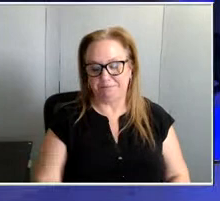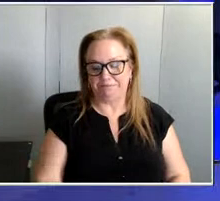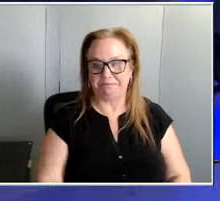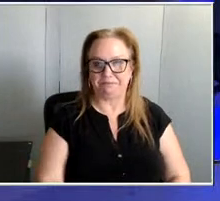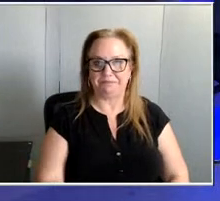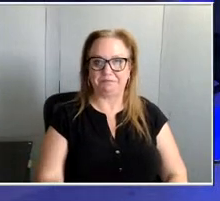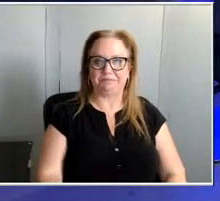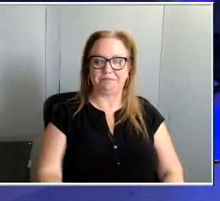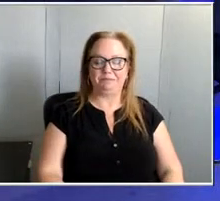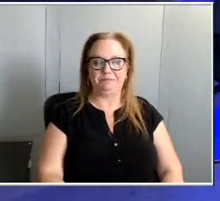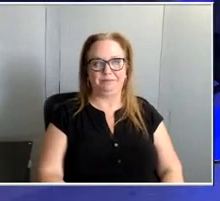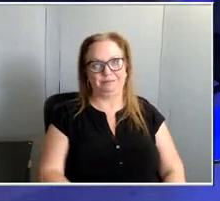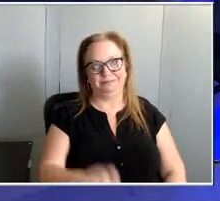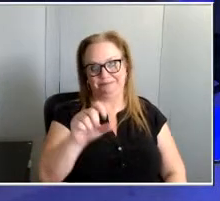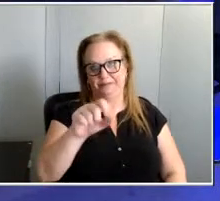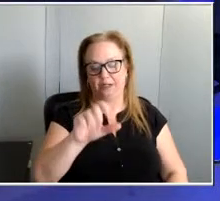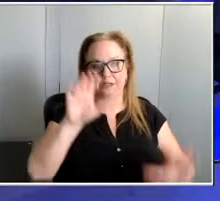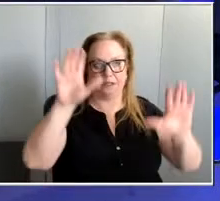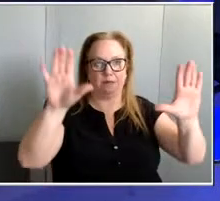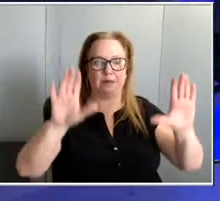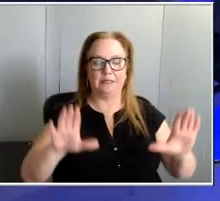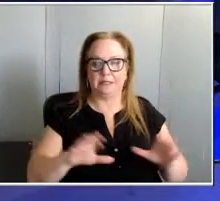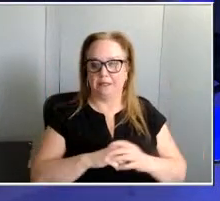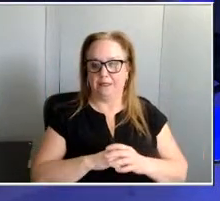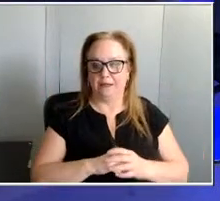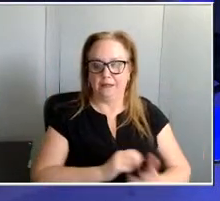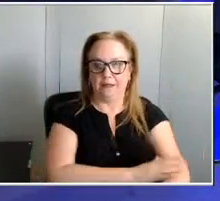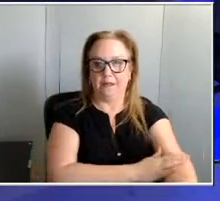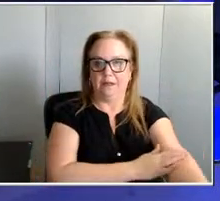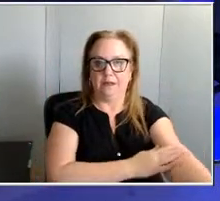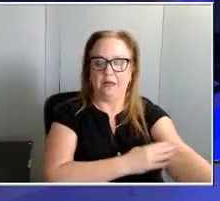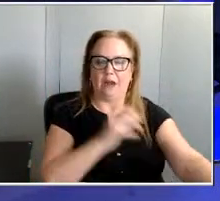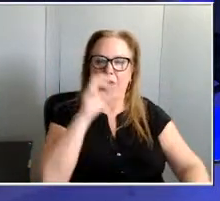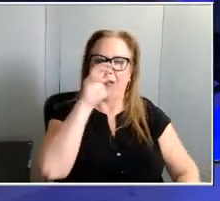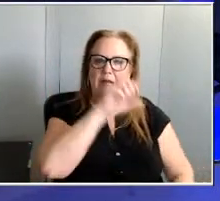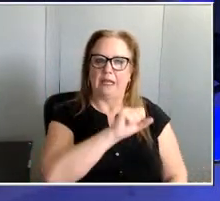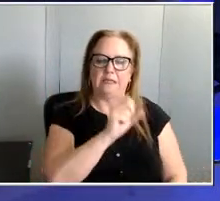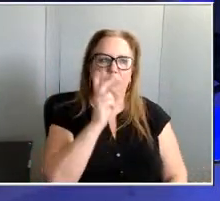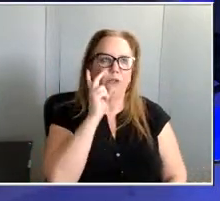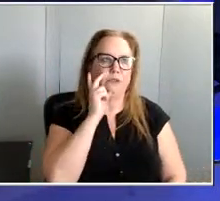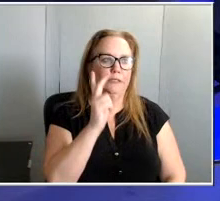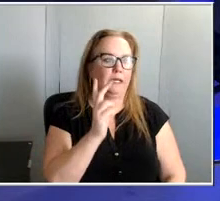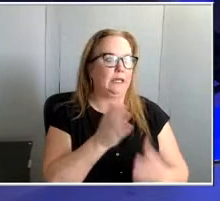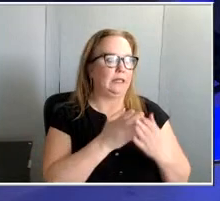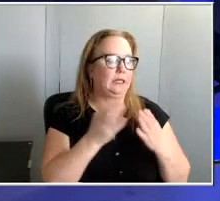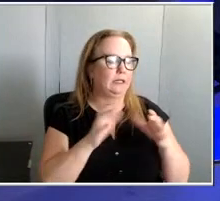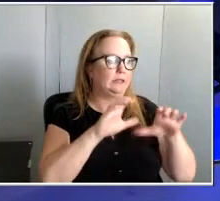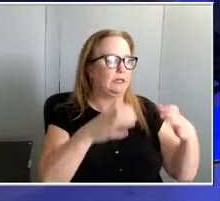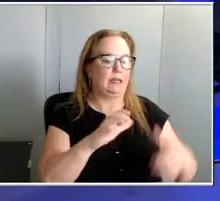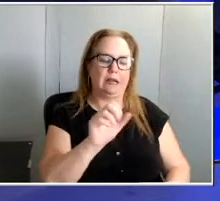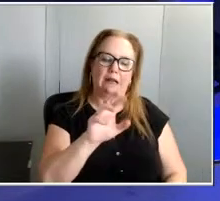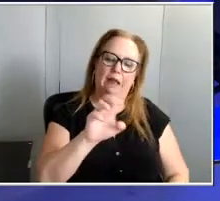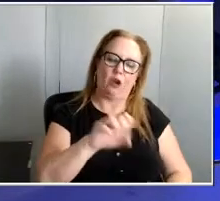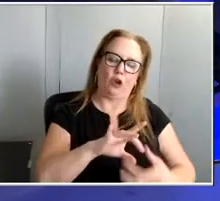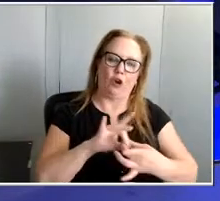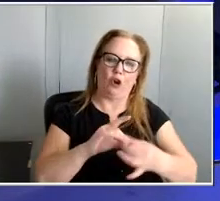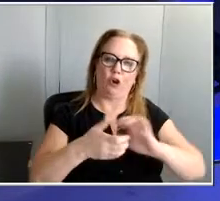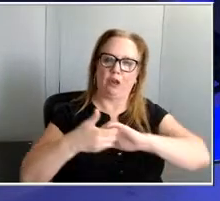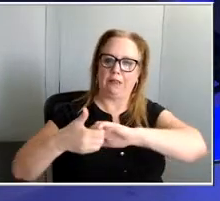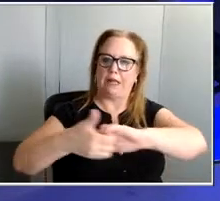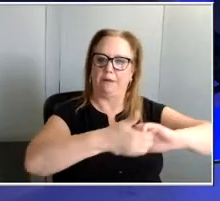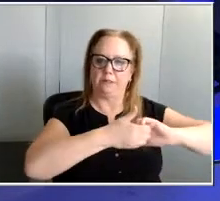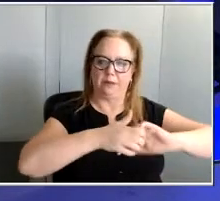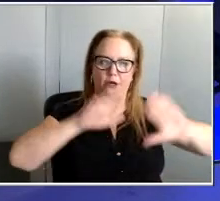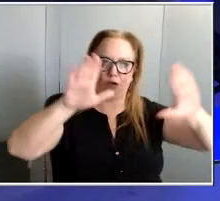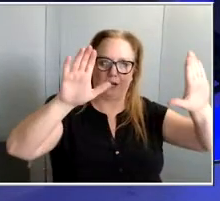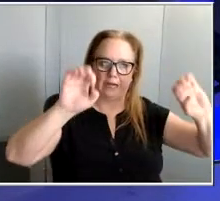a really big deal, and I would guess, Dr. Kennedy, that as you look at that thing, the things that CARE Collaborative done, that probably has been a great educational tool